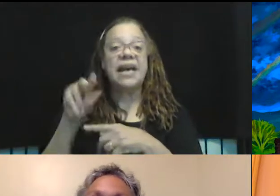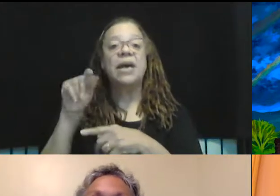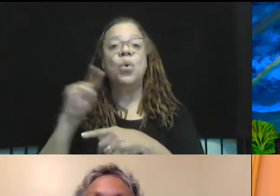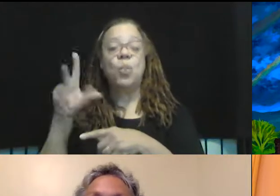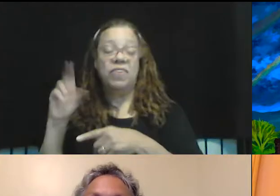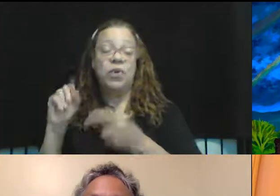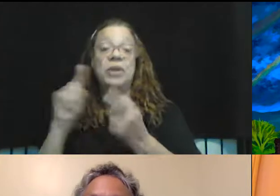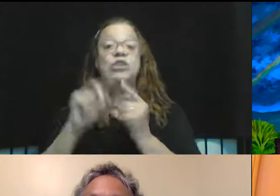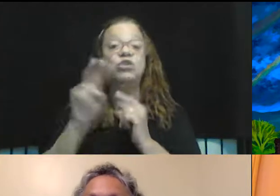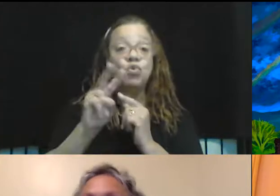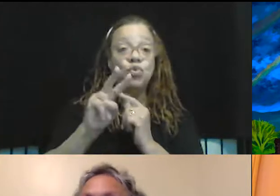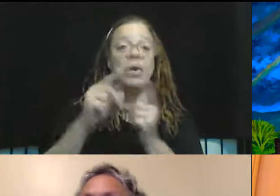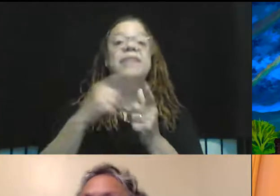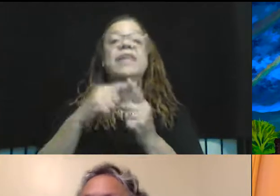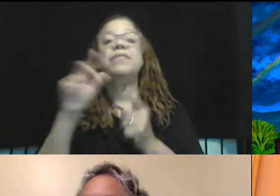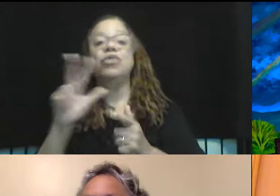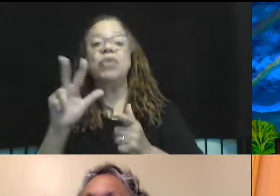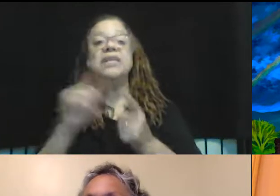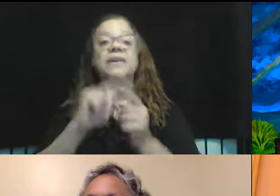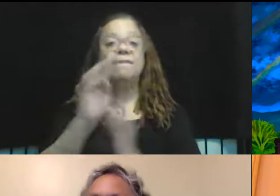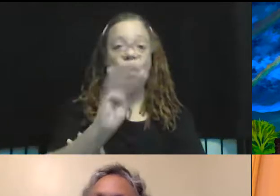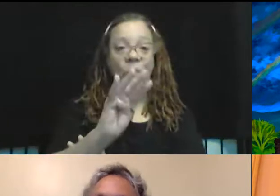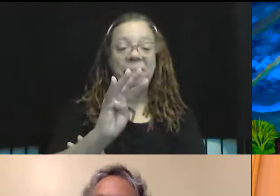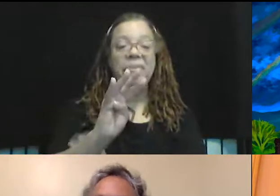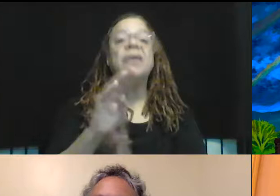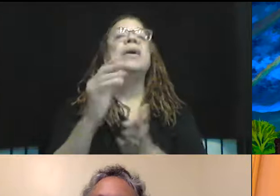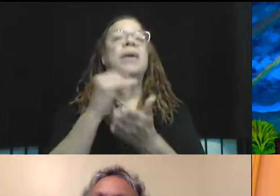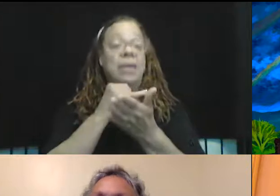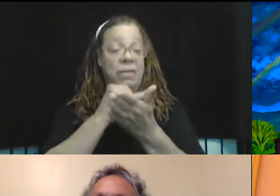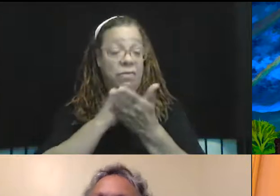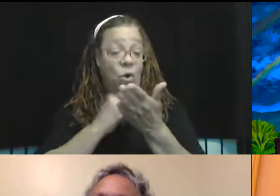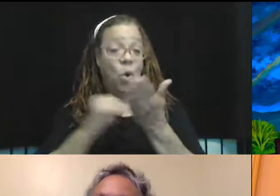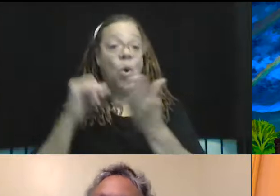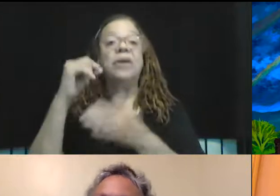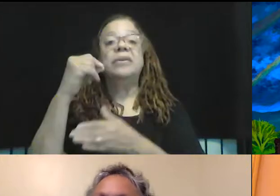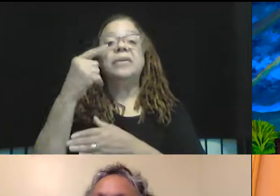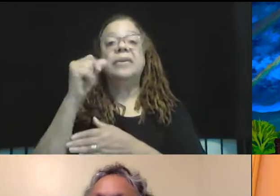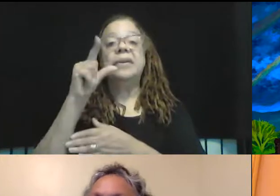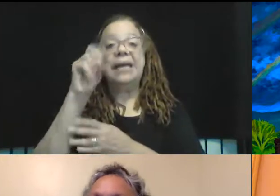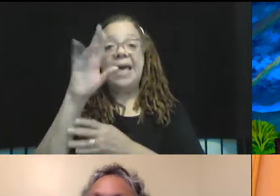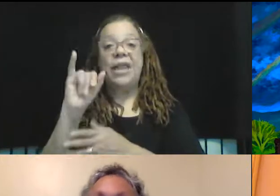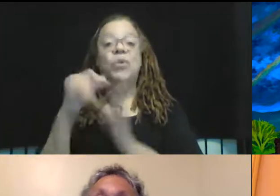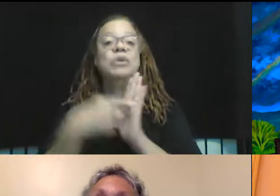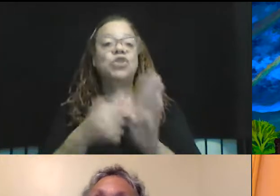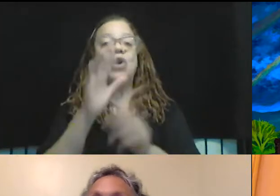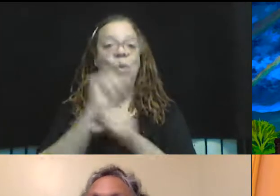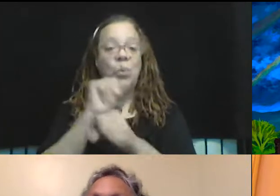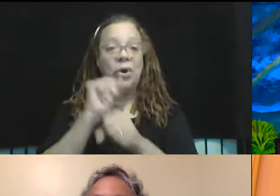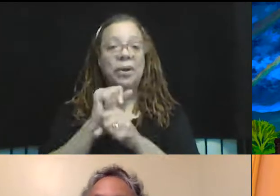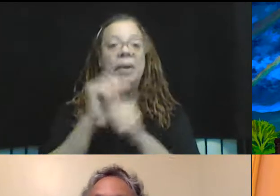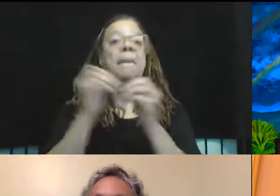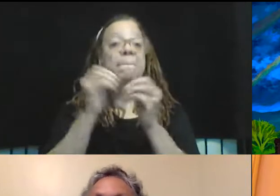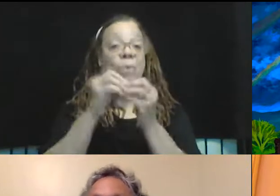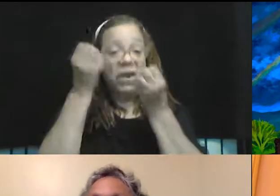again from 3 to 4 when our art gallery will feature her works. For more information, go to dracutarts.com or